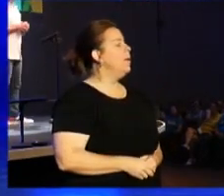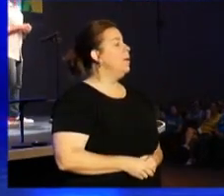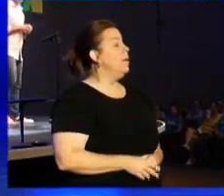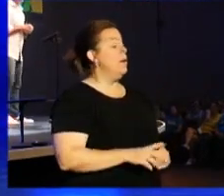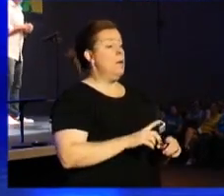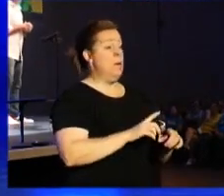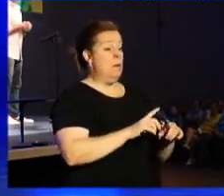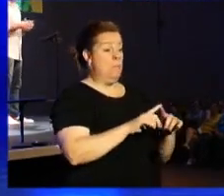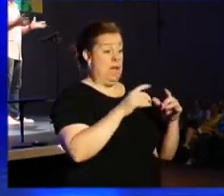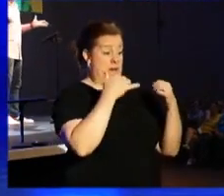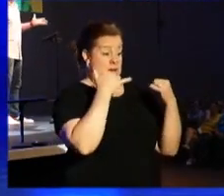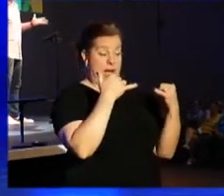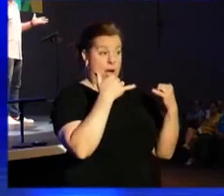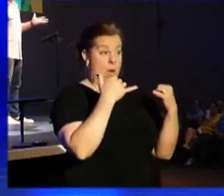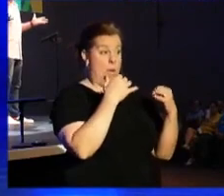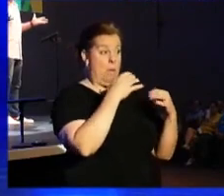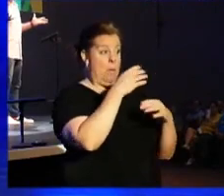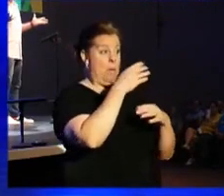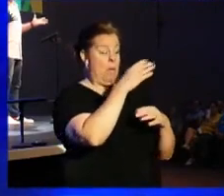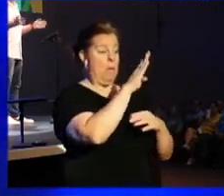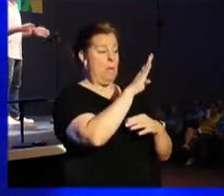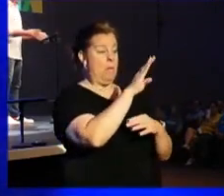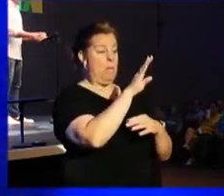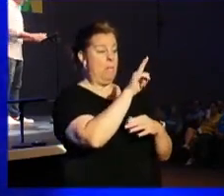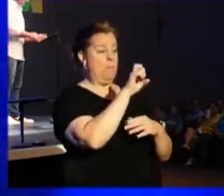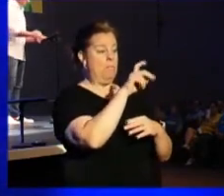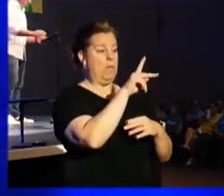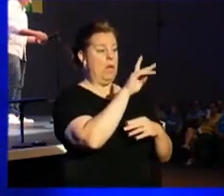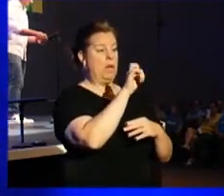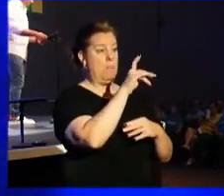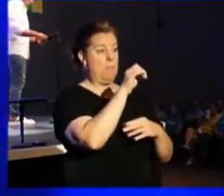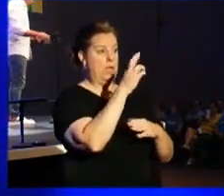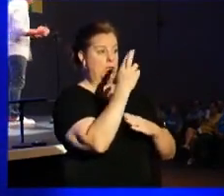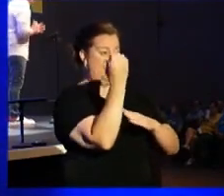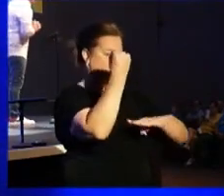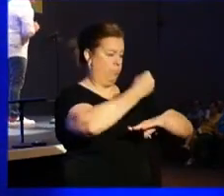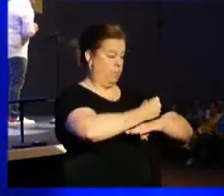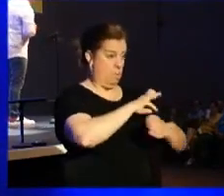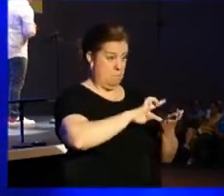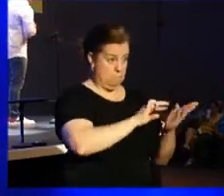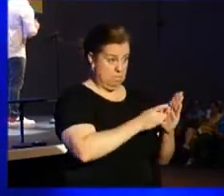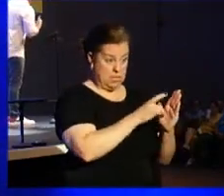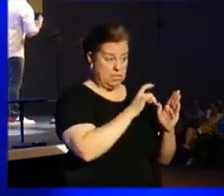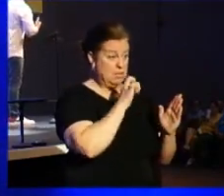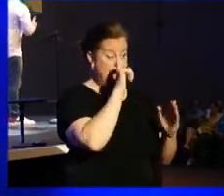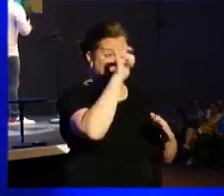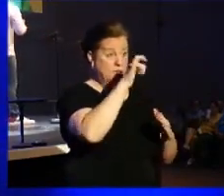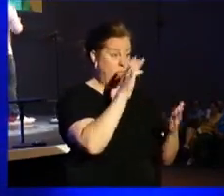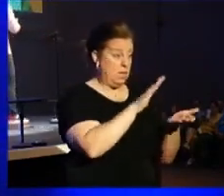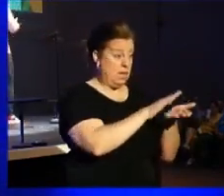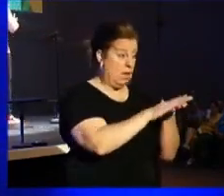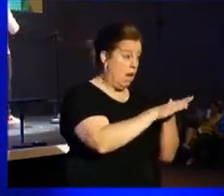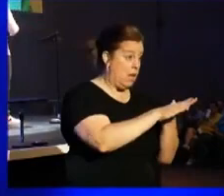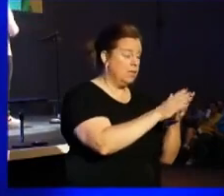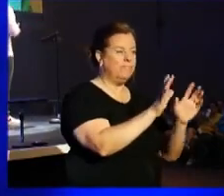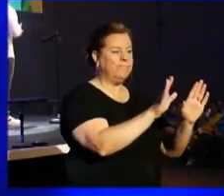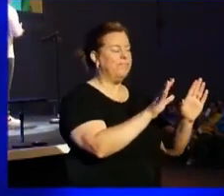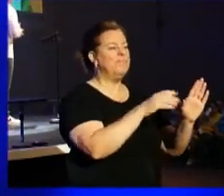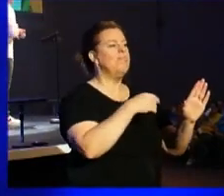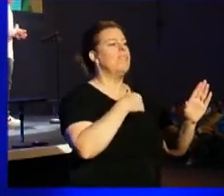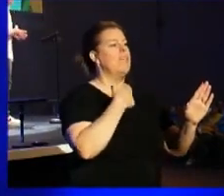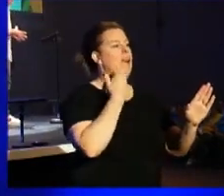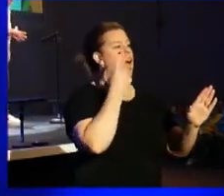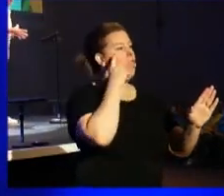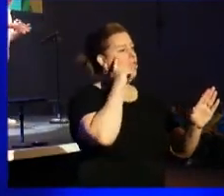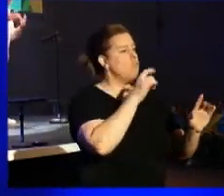now that there's no more Blockbusters? I think there is. Well, my name is John Schofield, and I'm one of the pastors here at